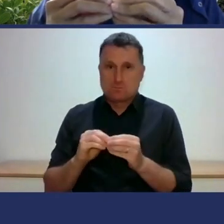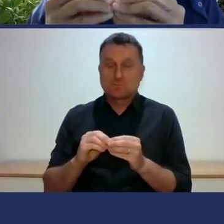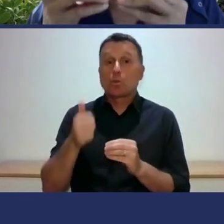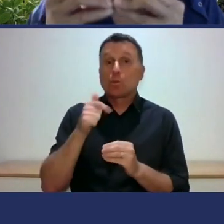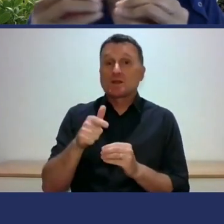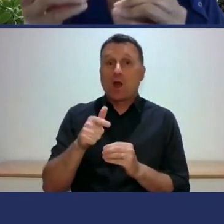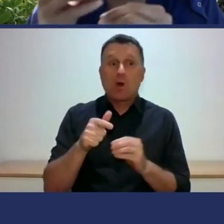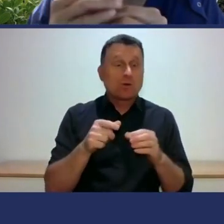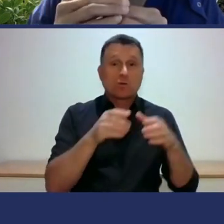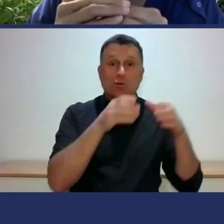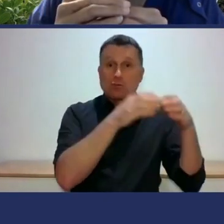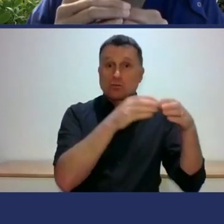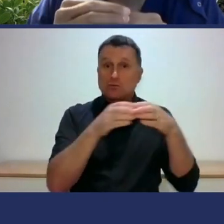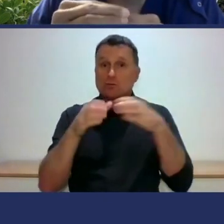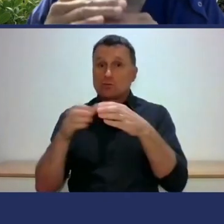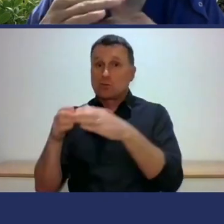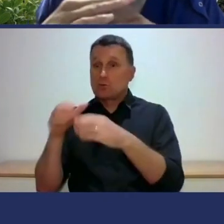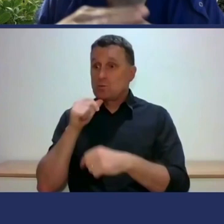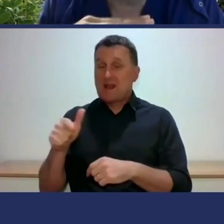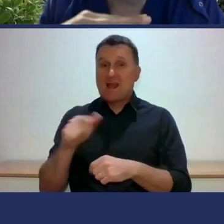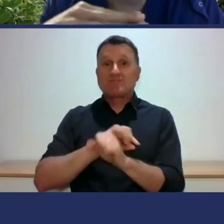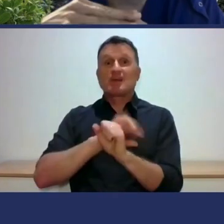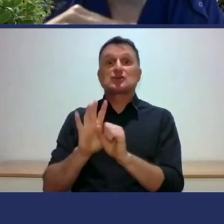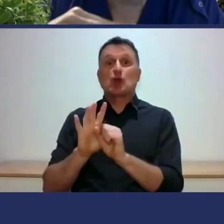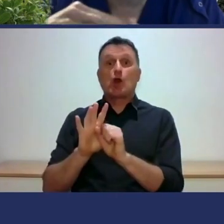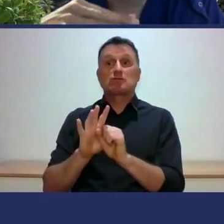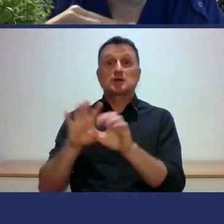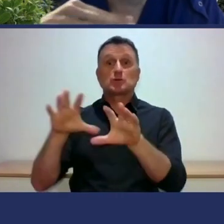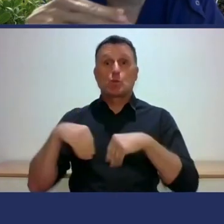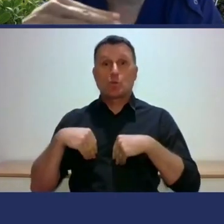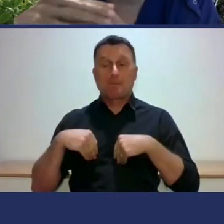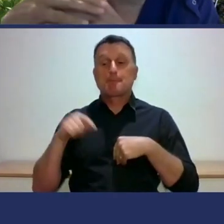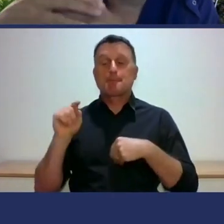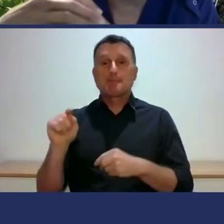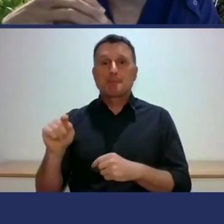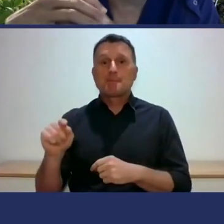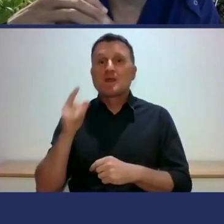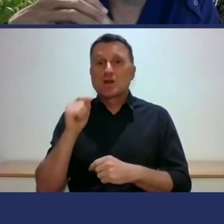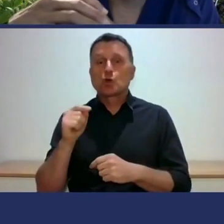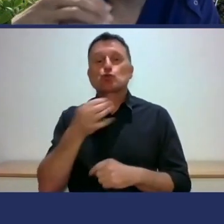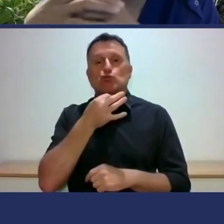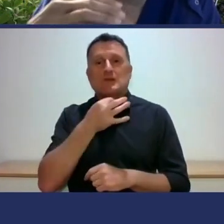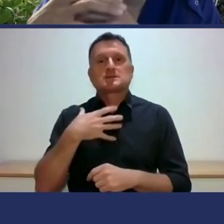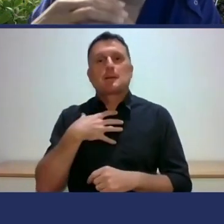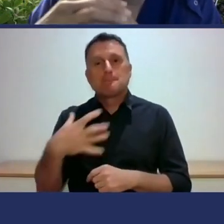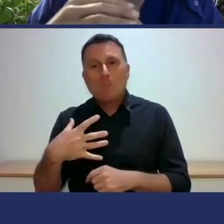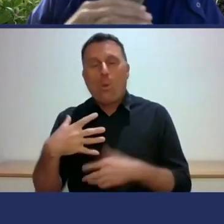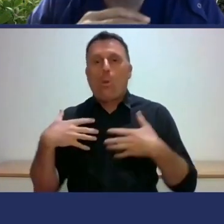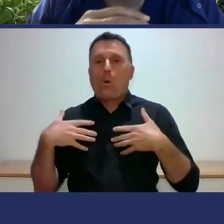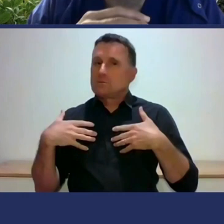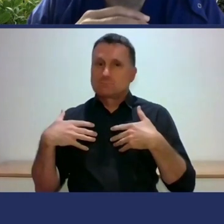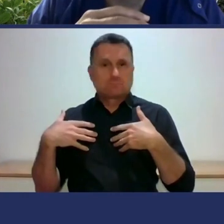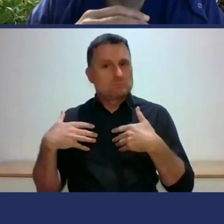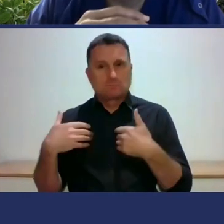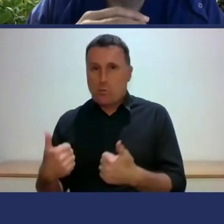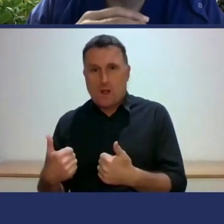that if they get the COVID, they're more at risk of becoming more unwell. And that's because of